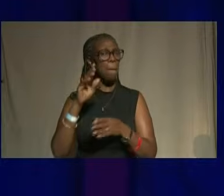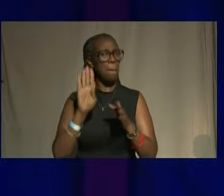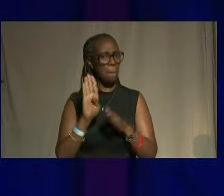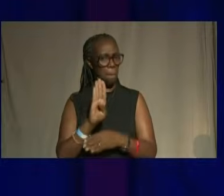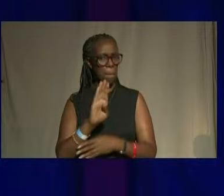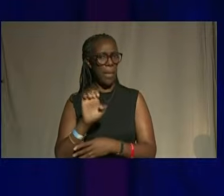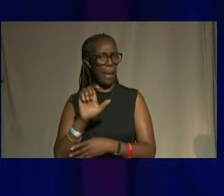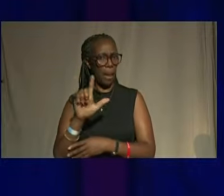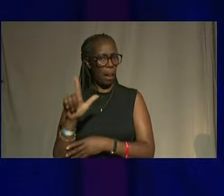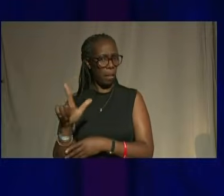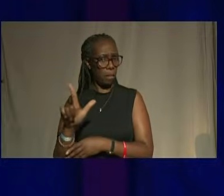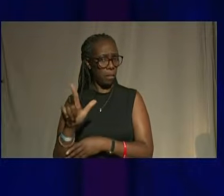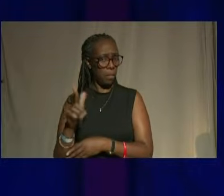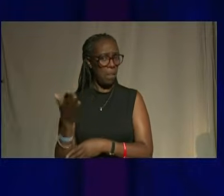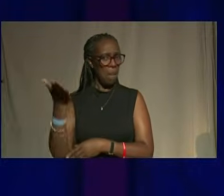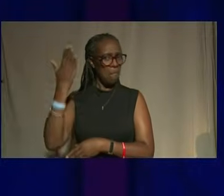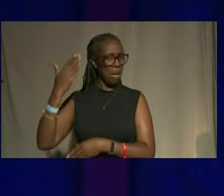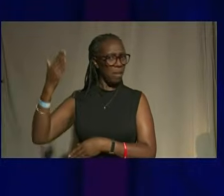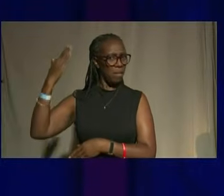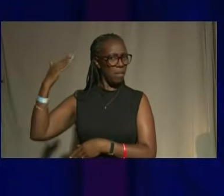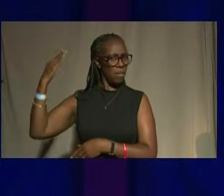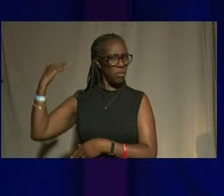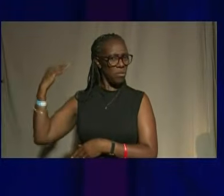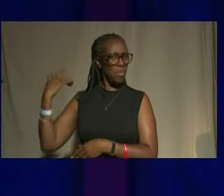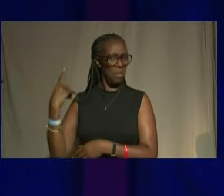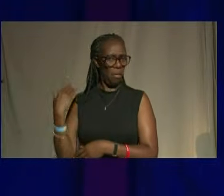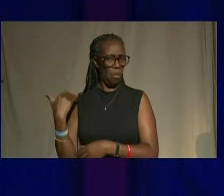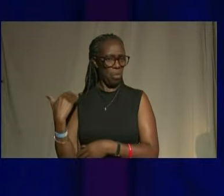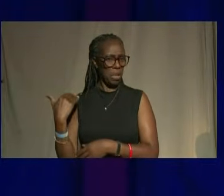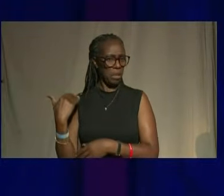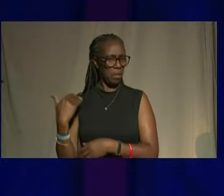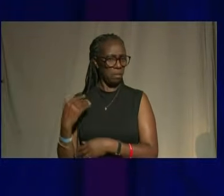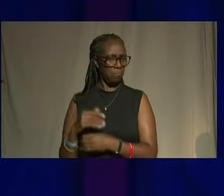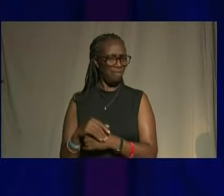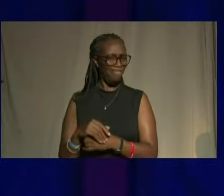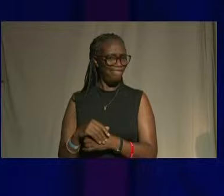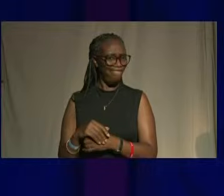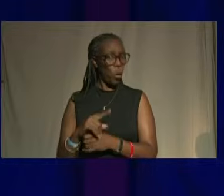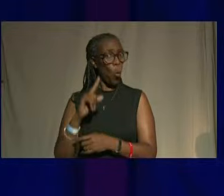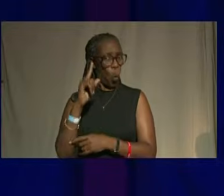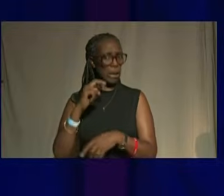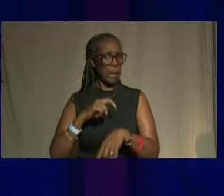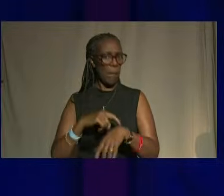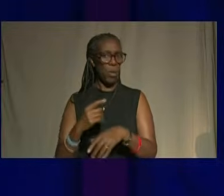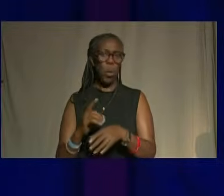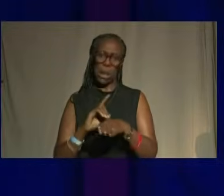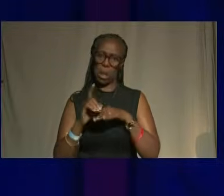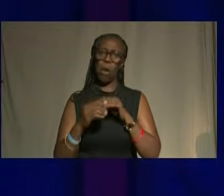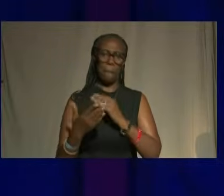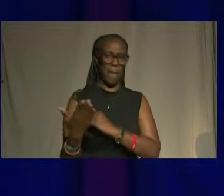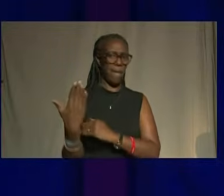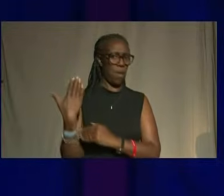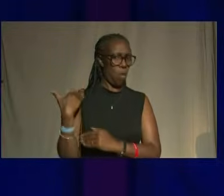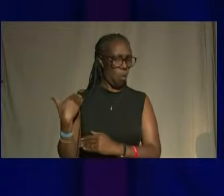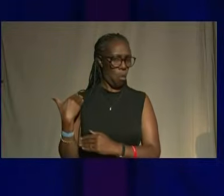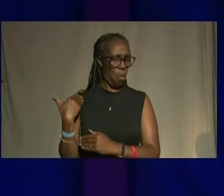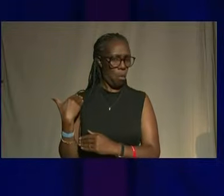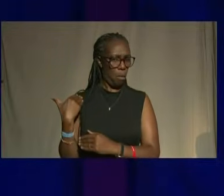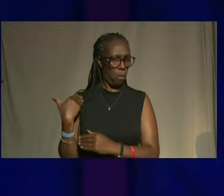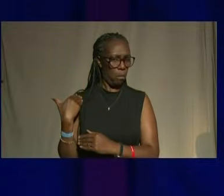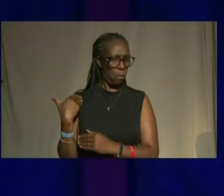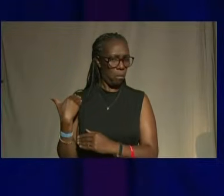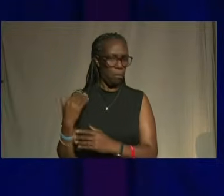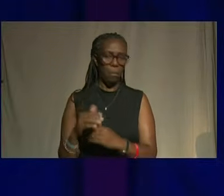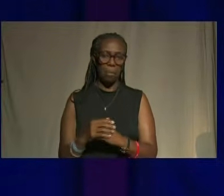was done. When you look back, maybe it was only one time that ratio was